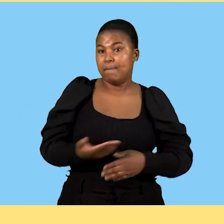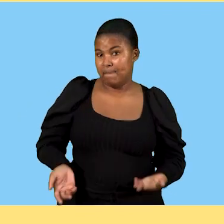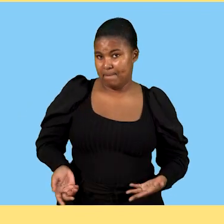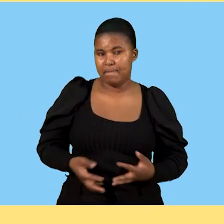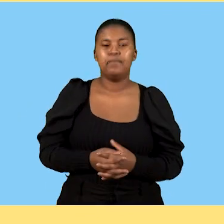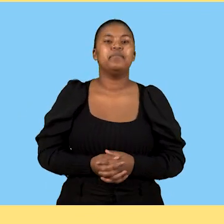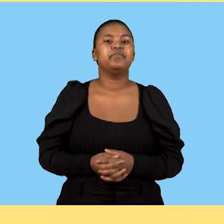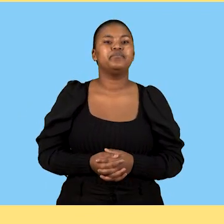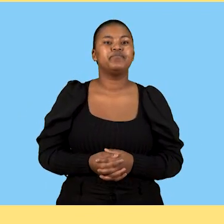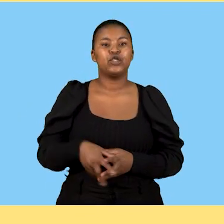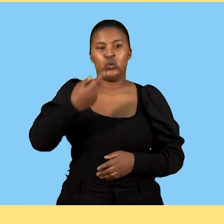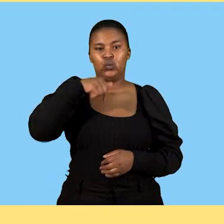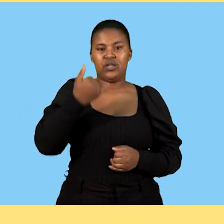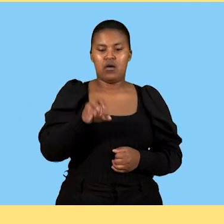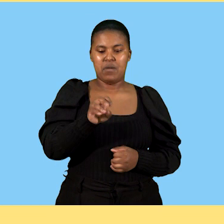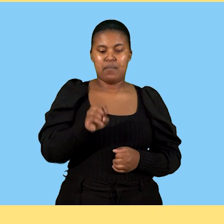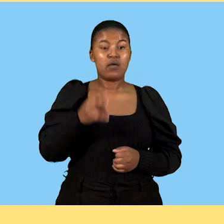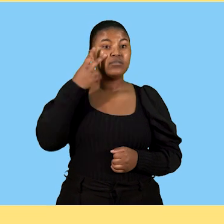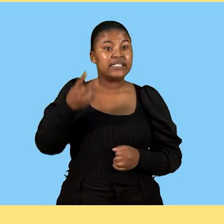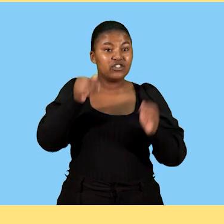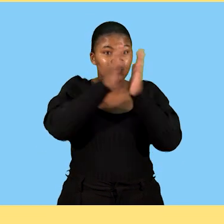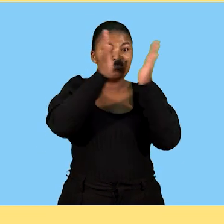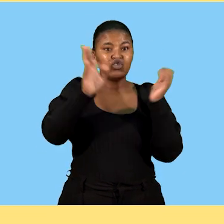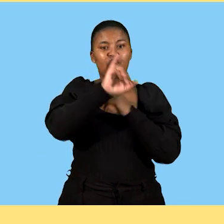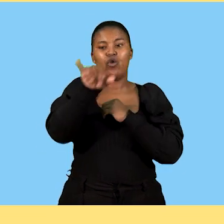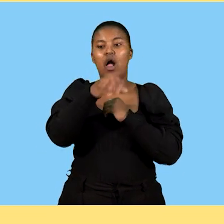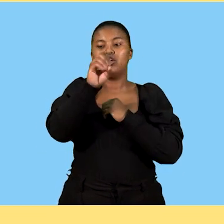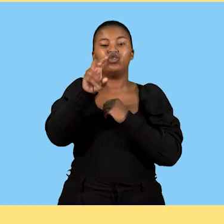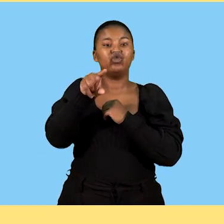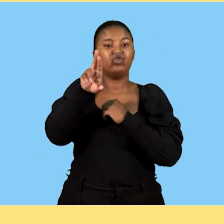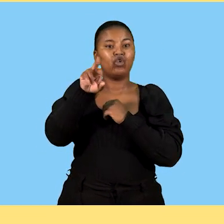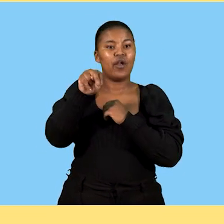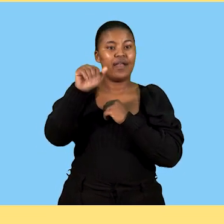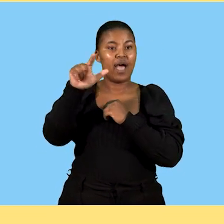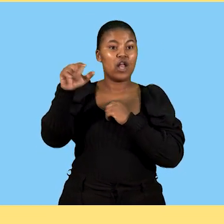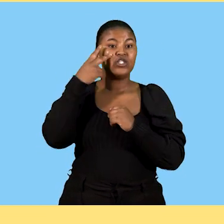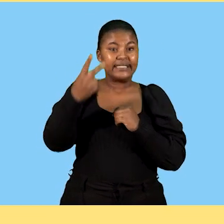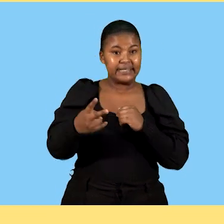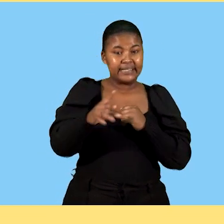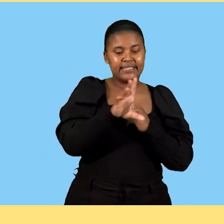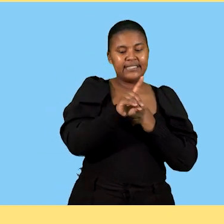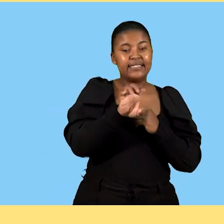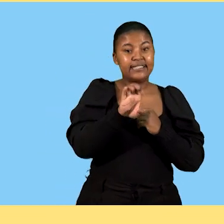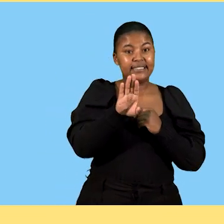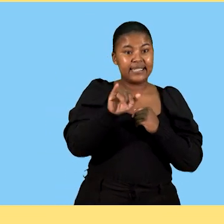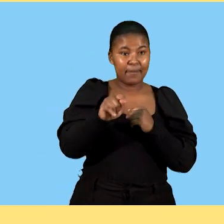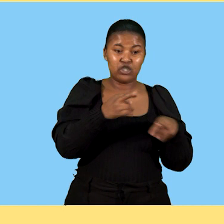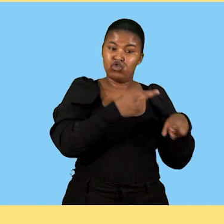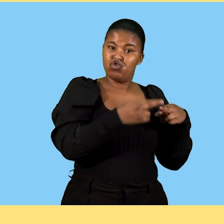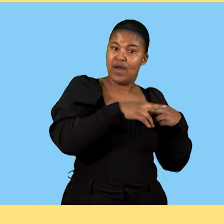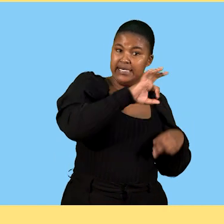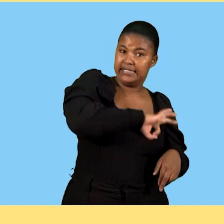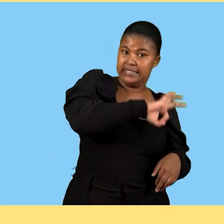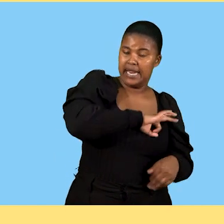it? In the general journal. In the general journal, we'll come and then we debit rent income